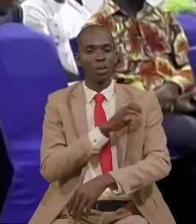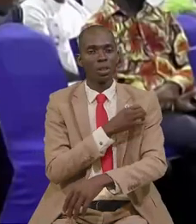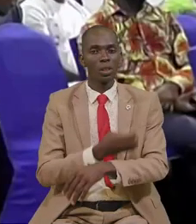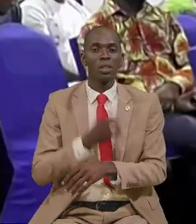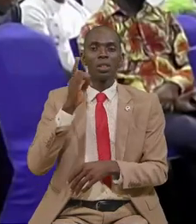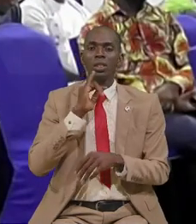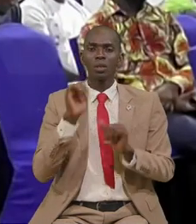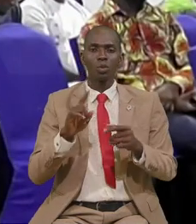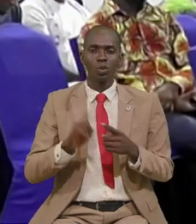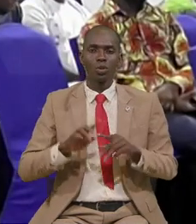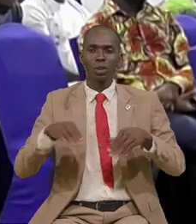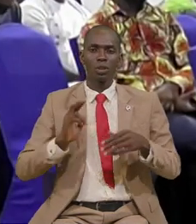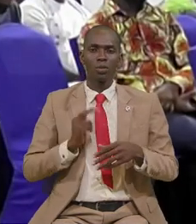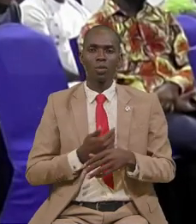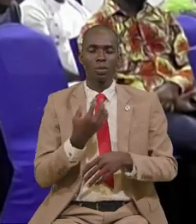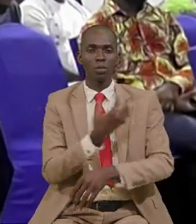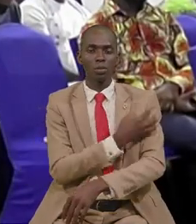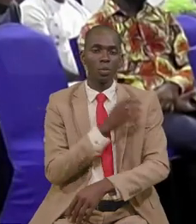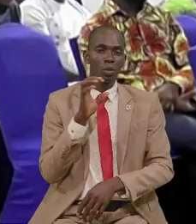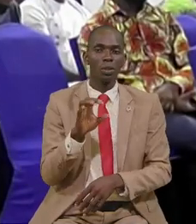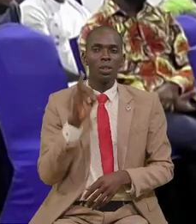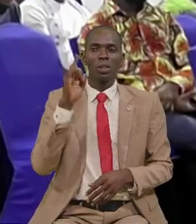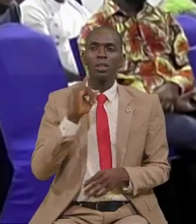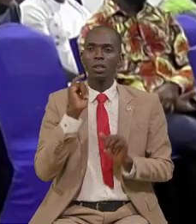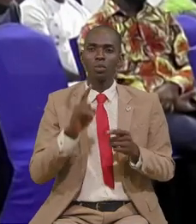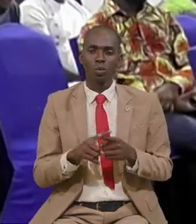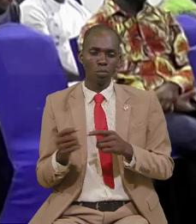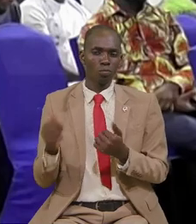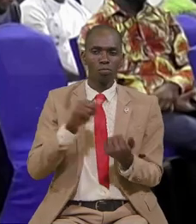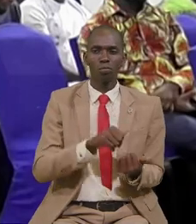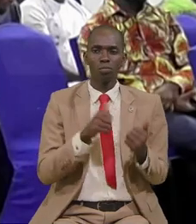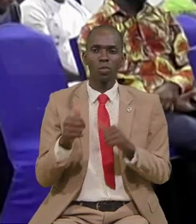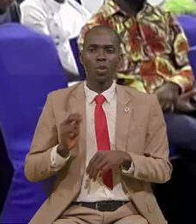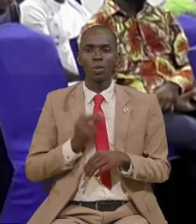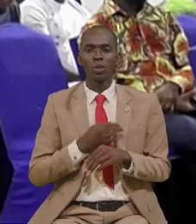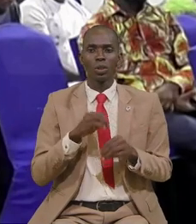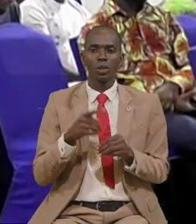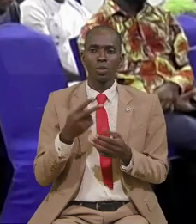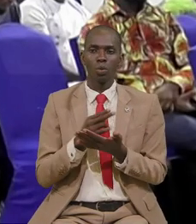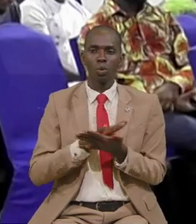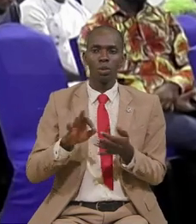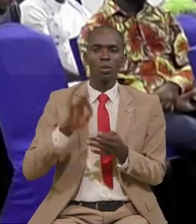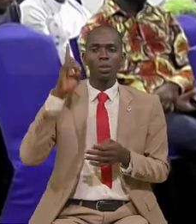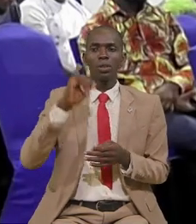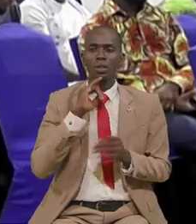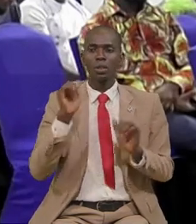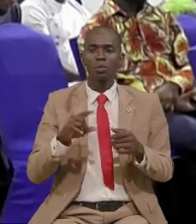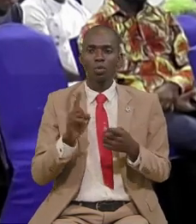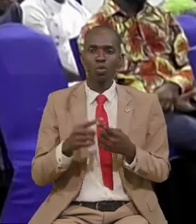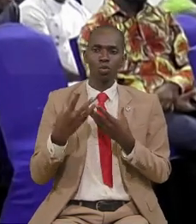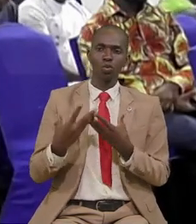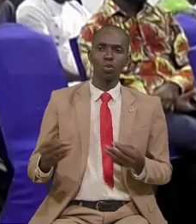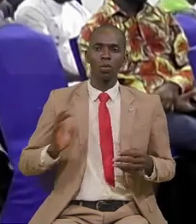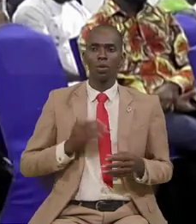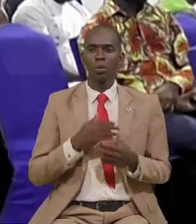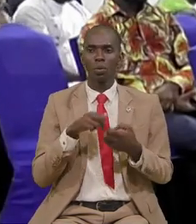is able to baptize us, immerse us in the Holy Ghost, is able to solve our problem, is